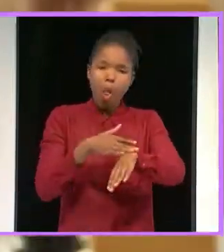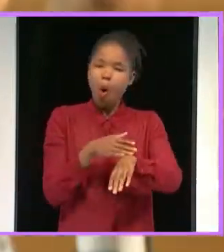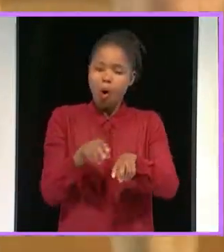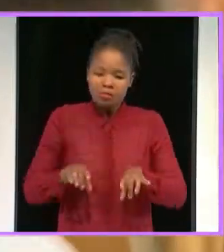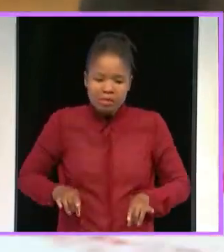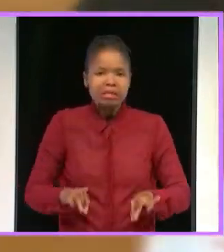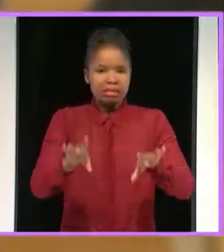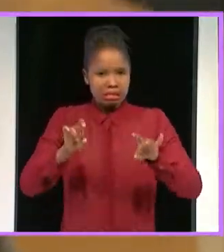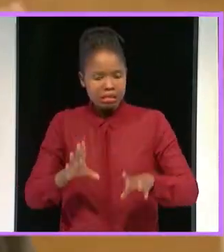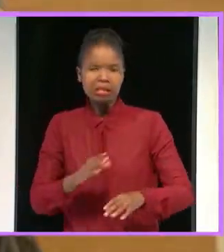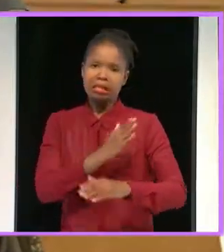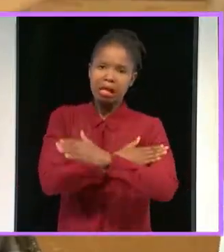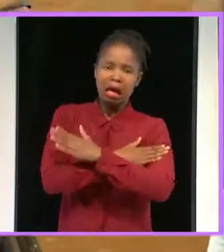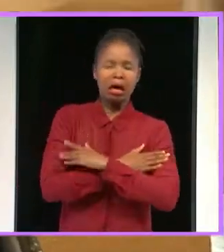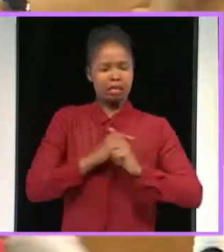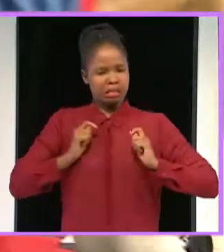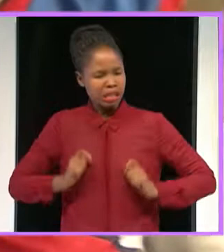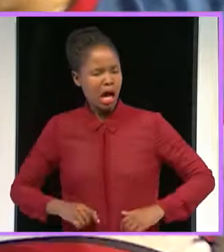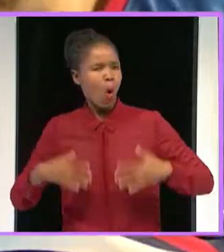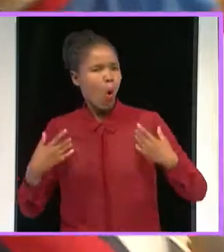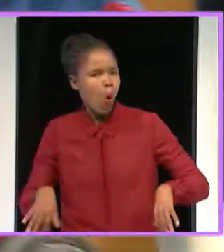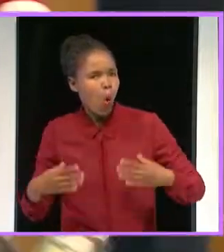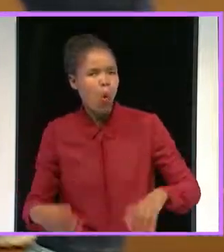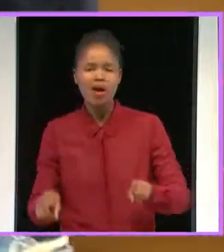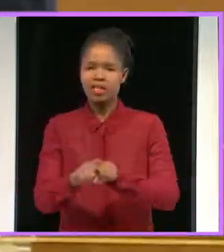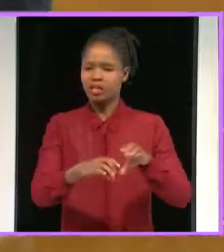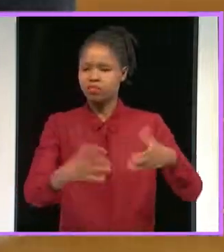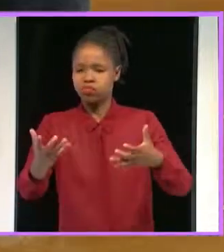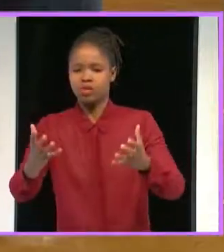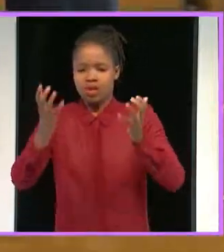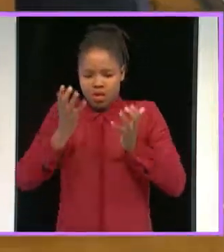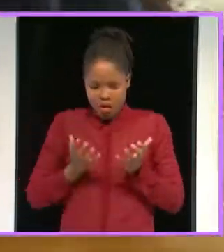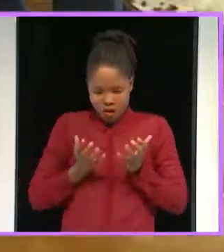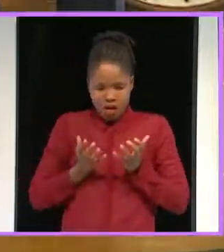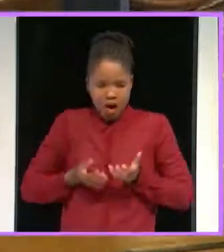and I can remember the guys were throwing the rugby ball, and